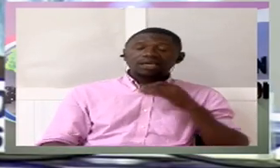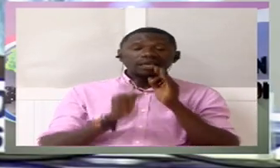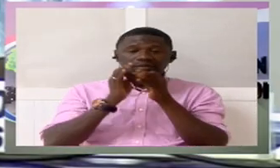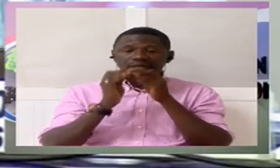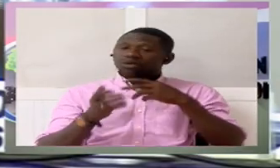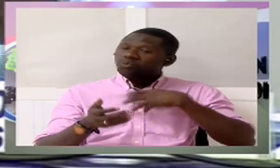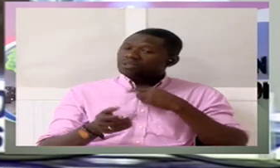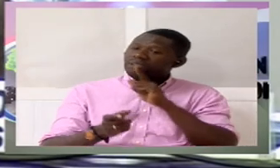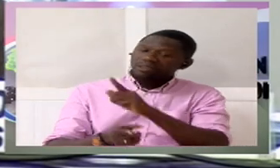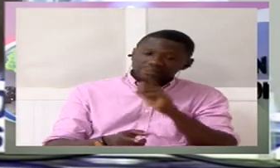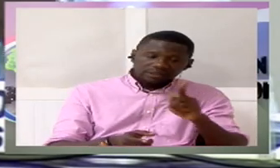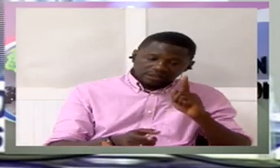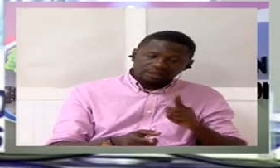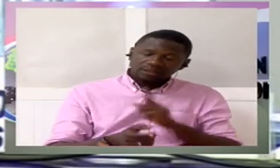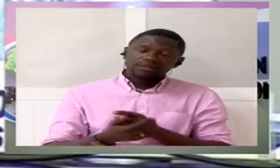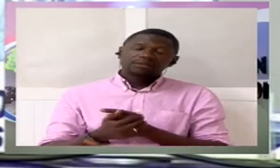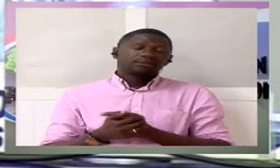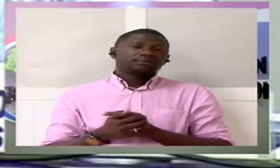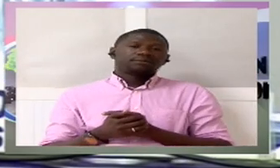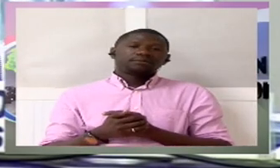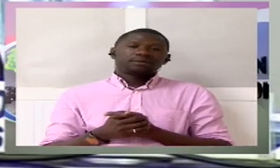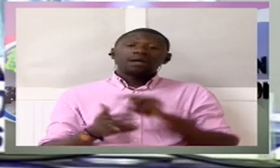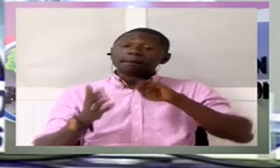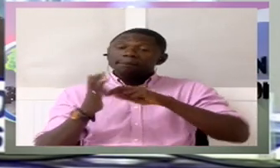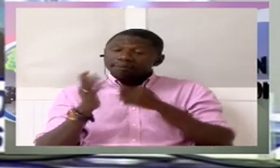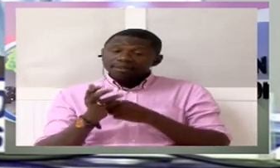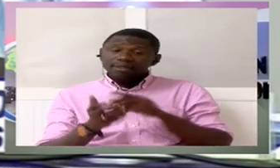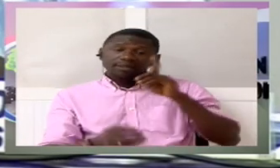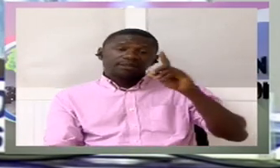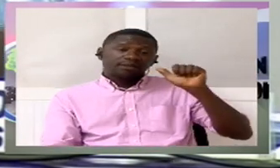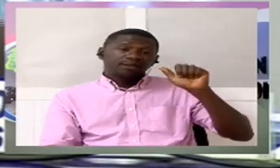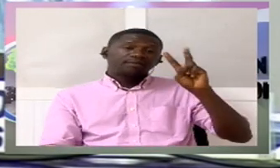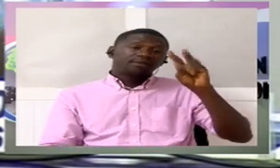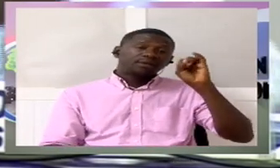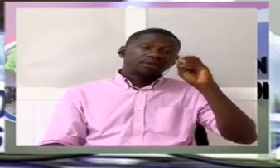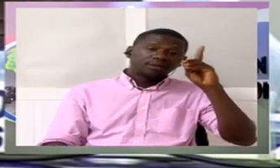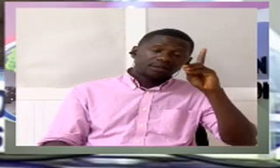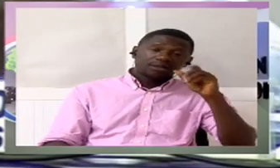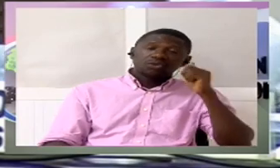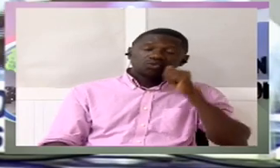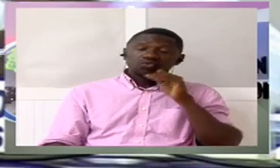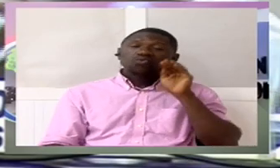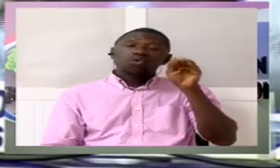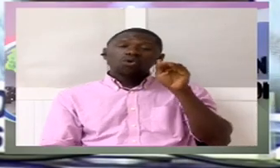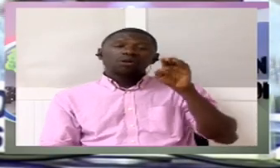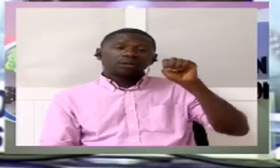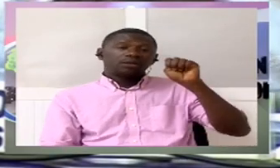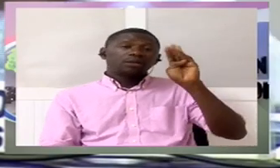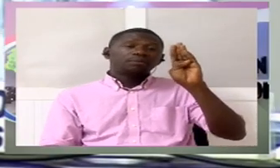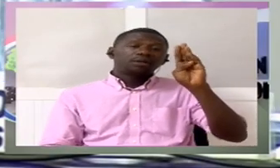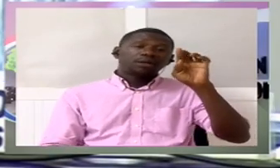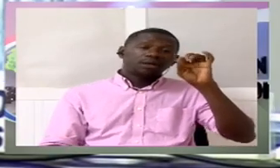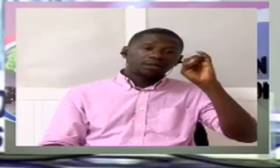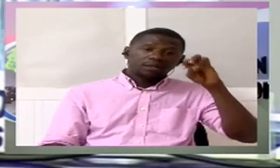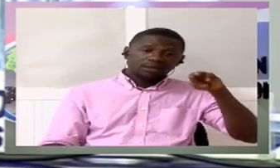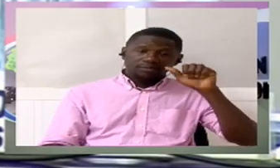saying that David used to call Ibrahim Job asking for a bribe in order to ensure the better